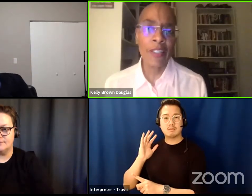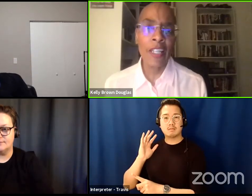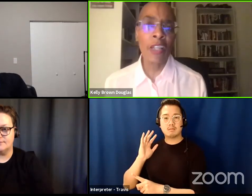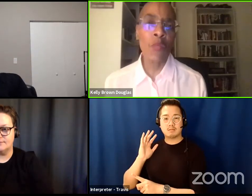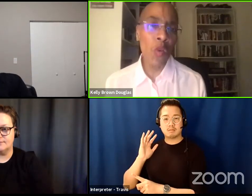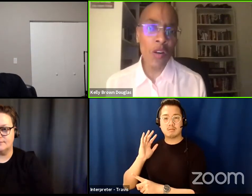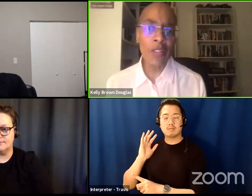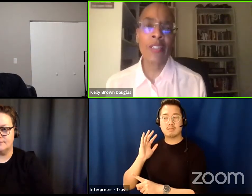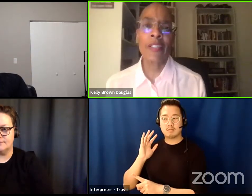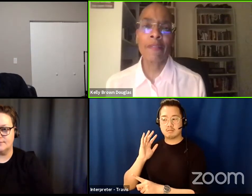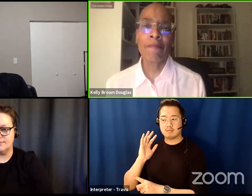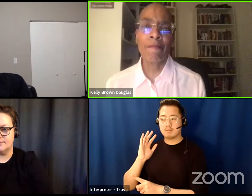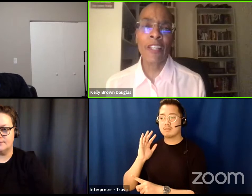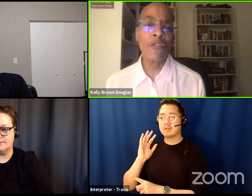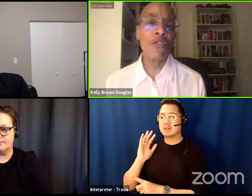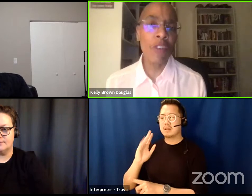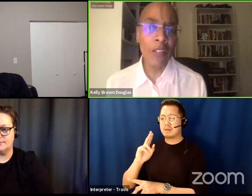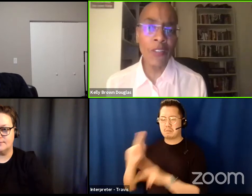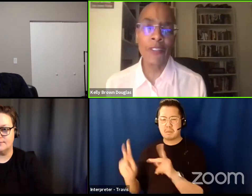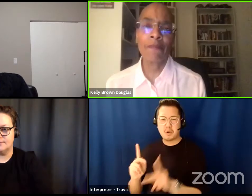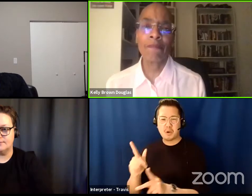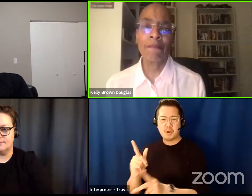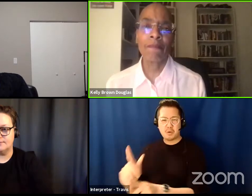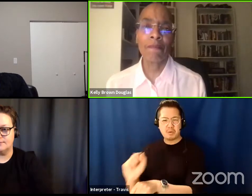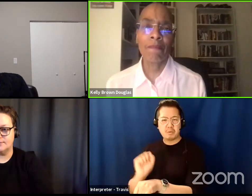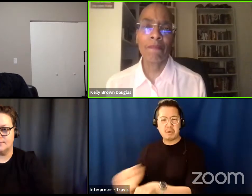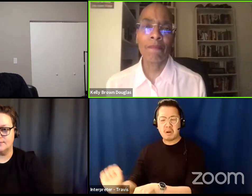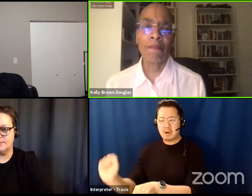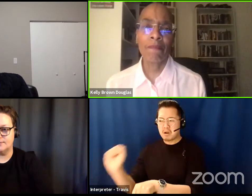moved and worked and struggled